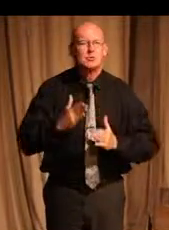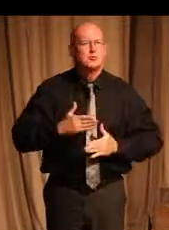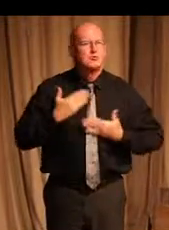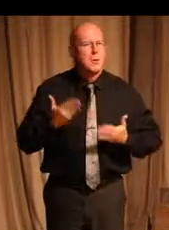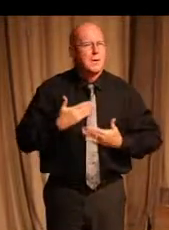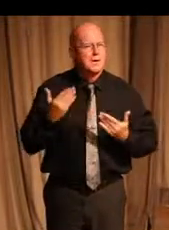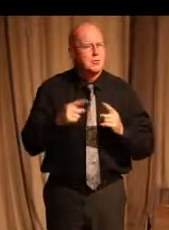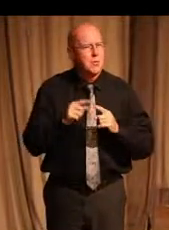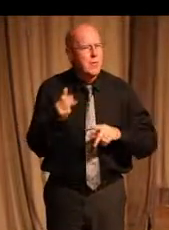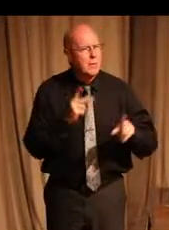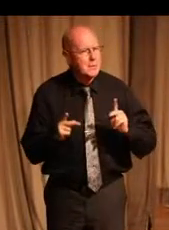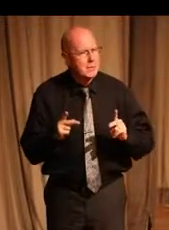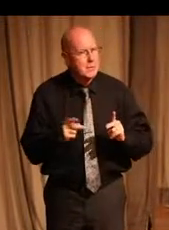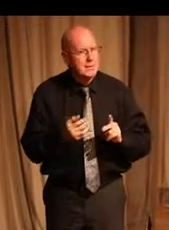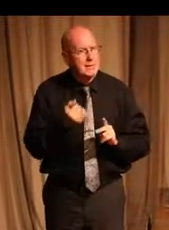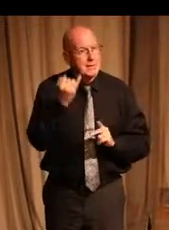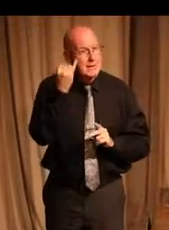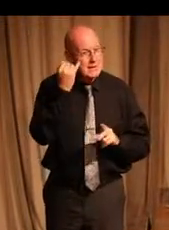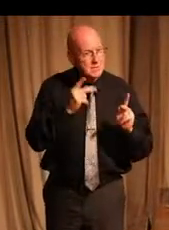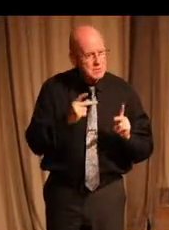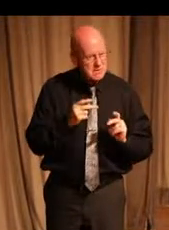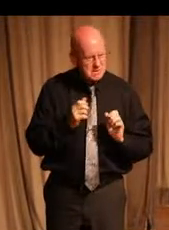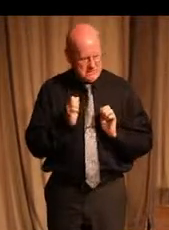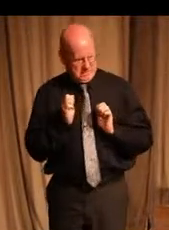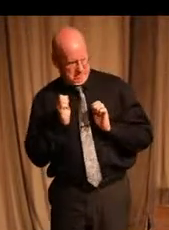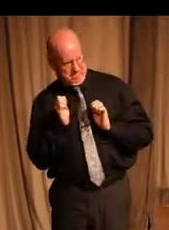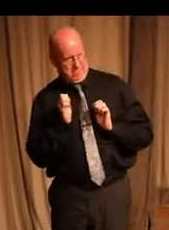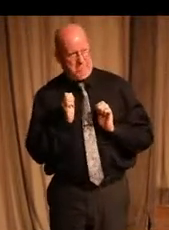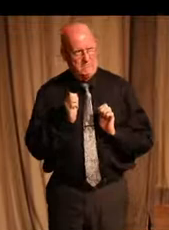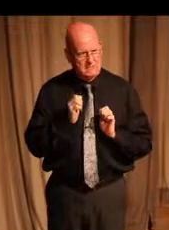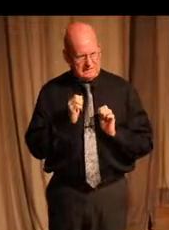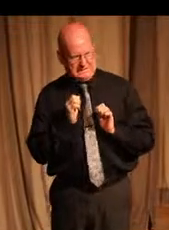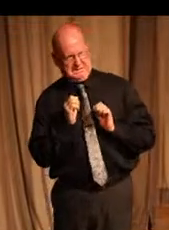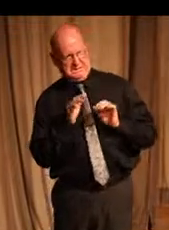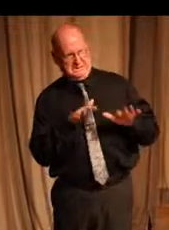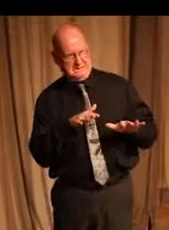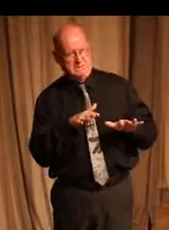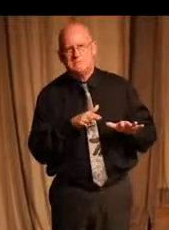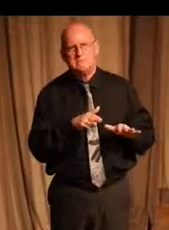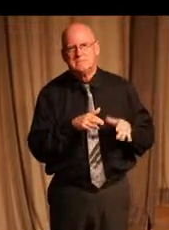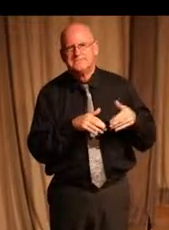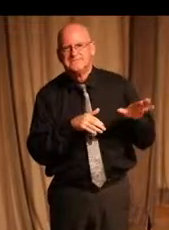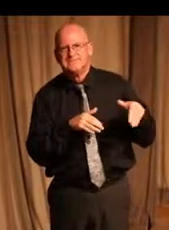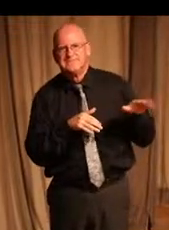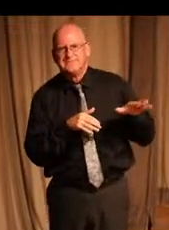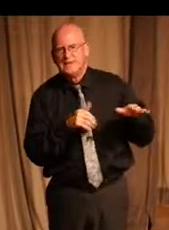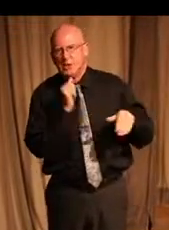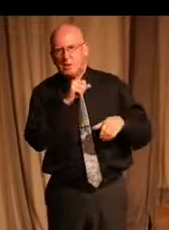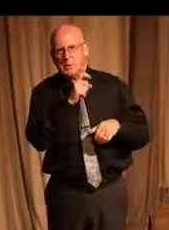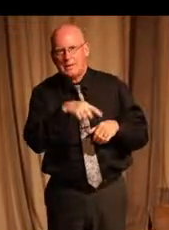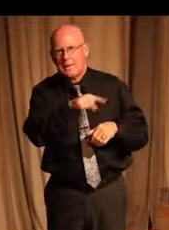to people. And if people, like, cringe in the face of it, you don't need those people anywhere near you.